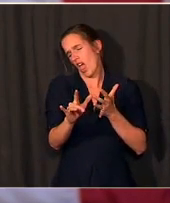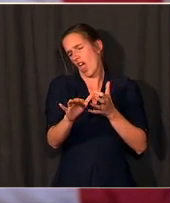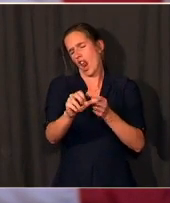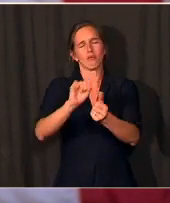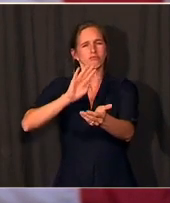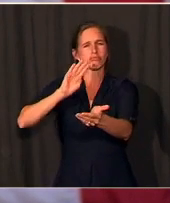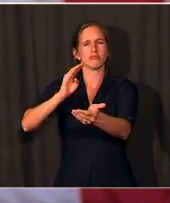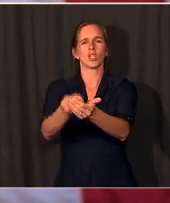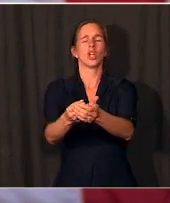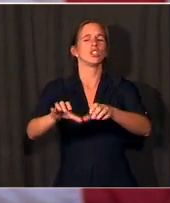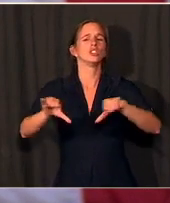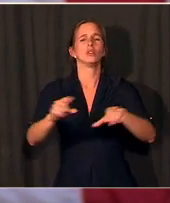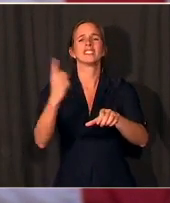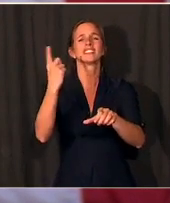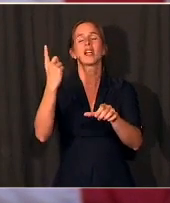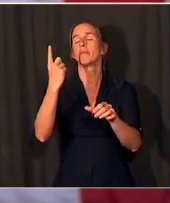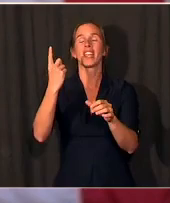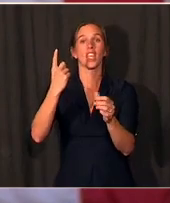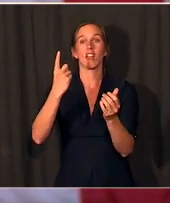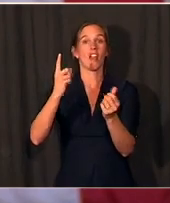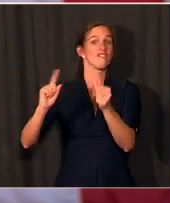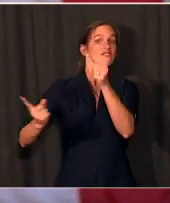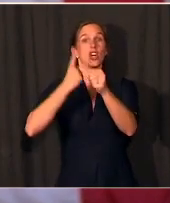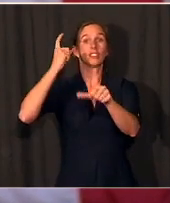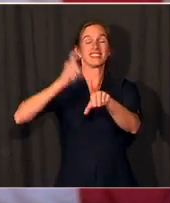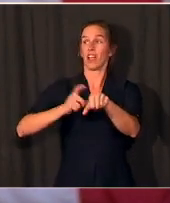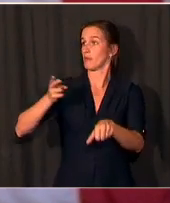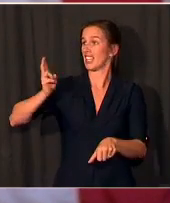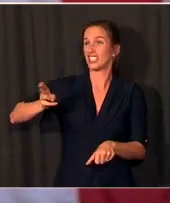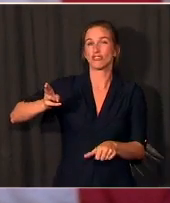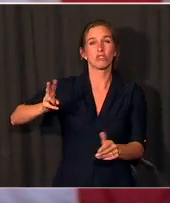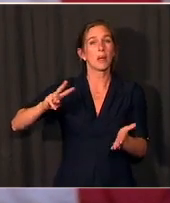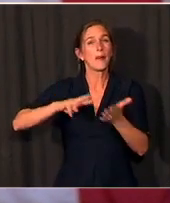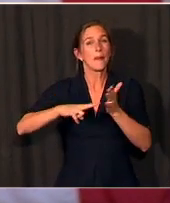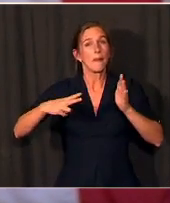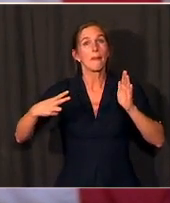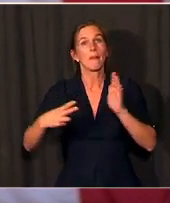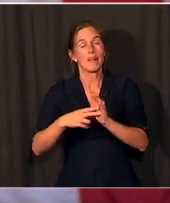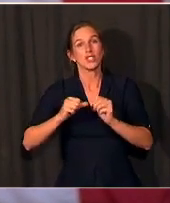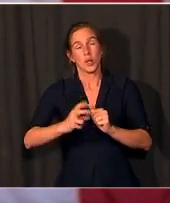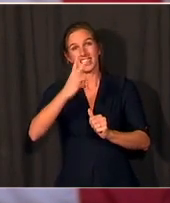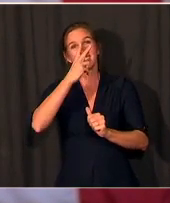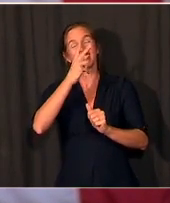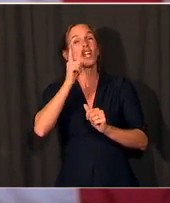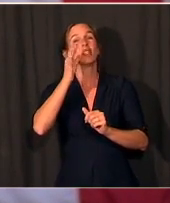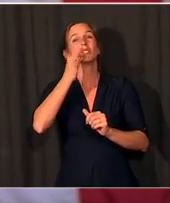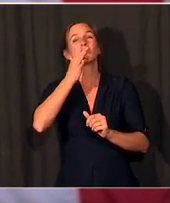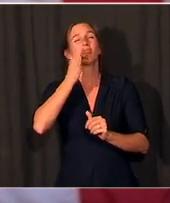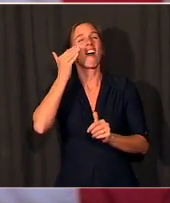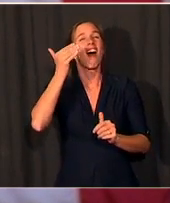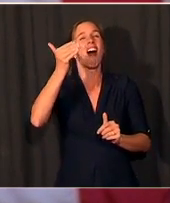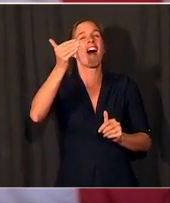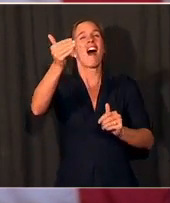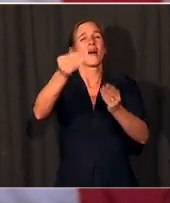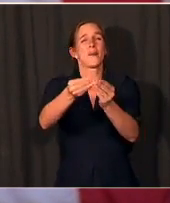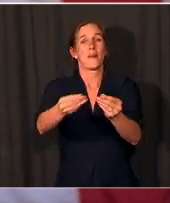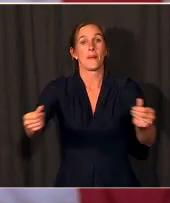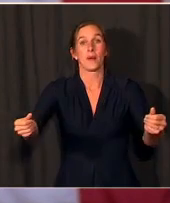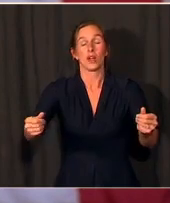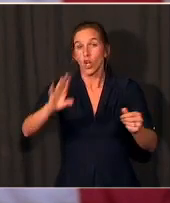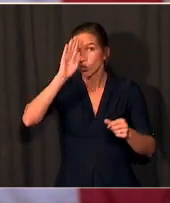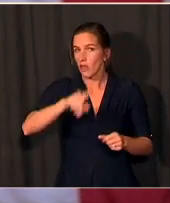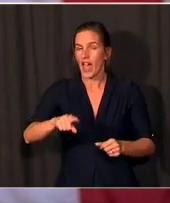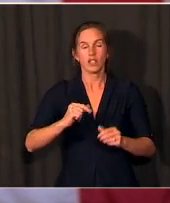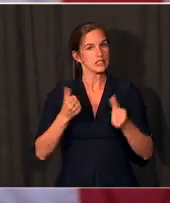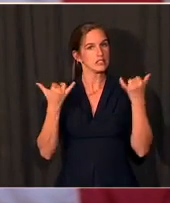done before in history. This success means there is light at the end of the tunnel. Right now is not the time to let our guard down.